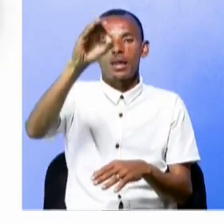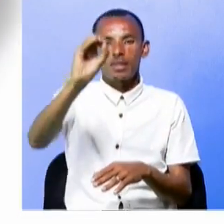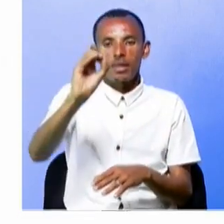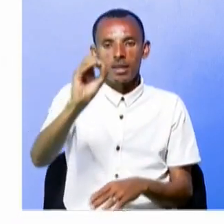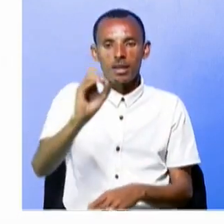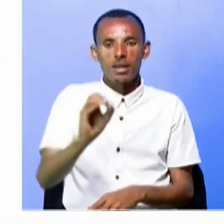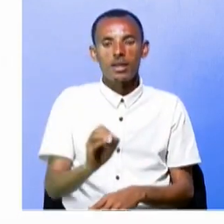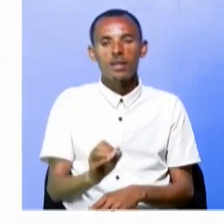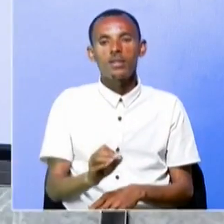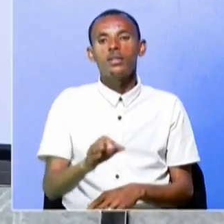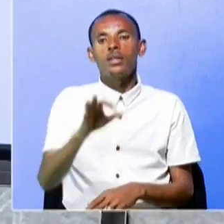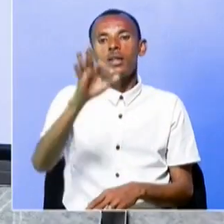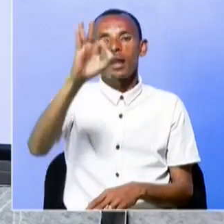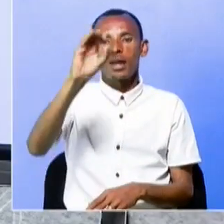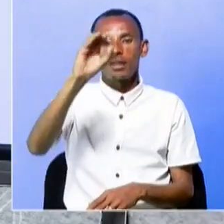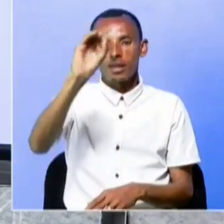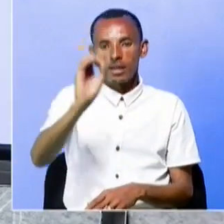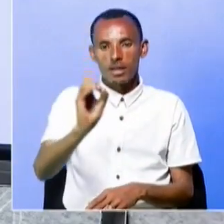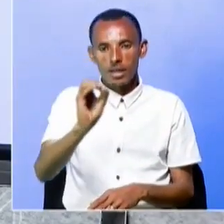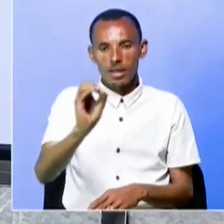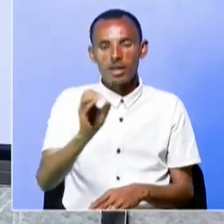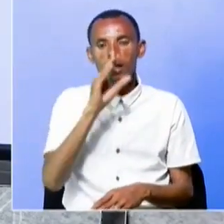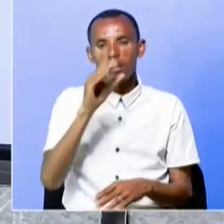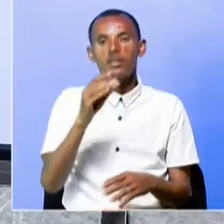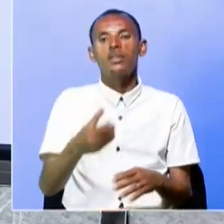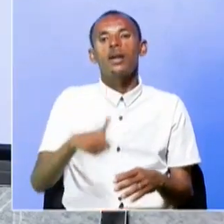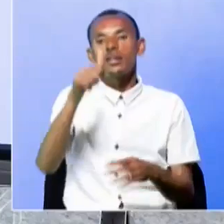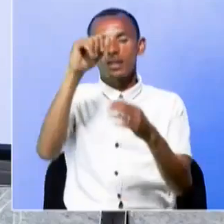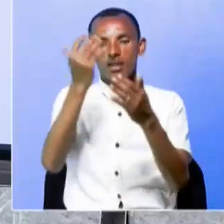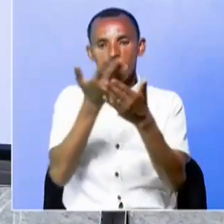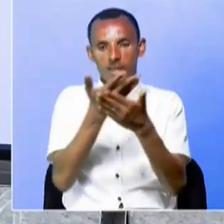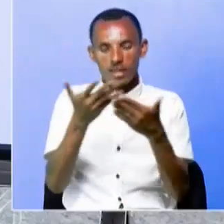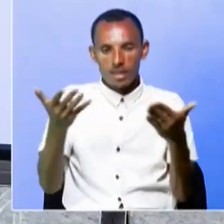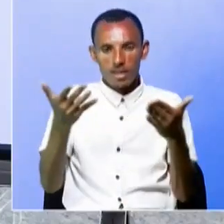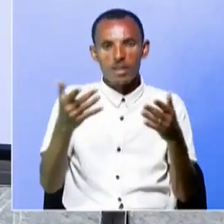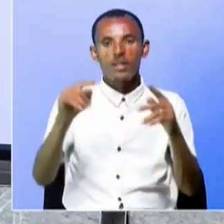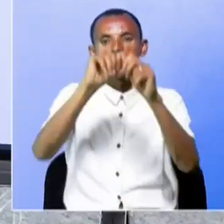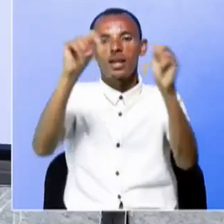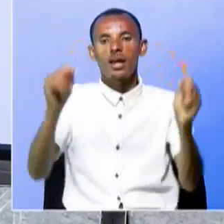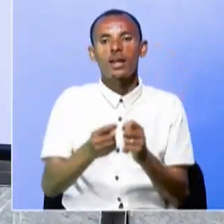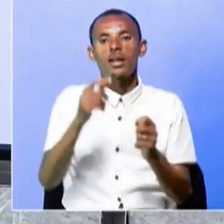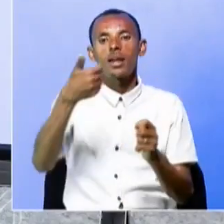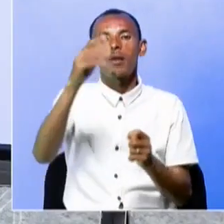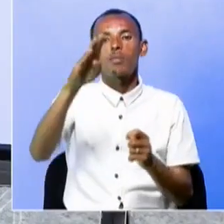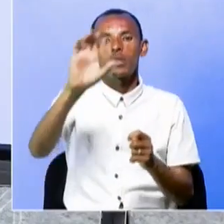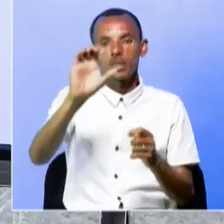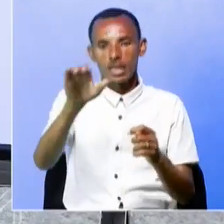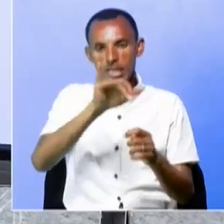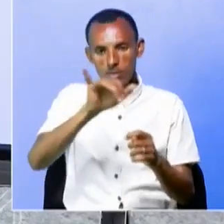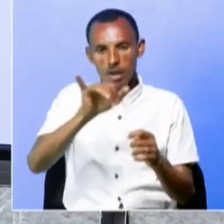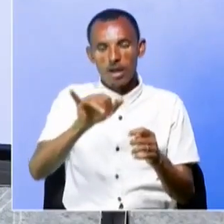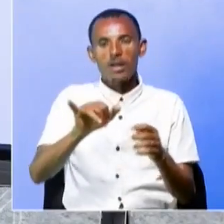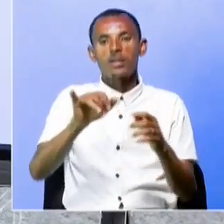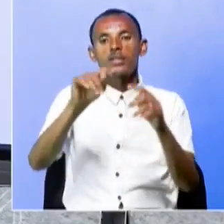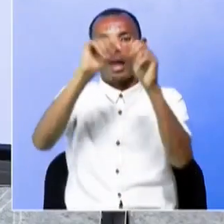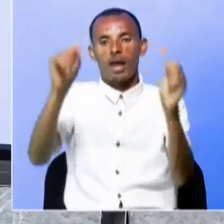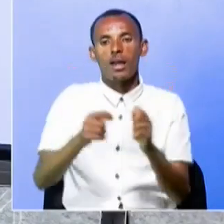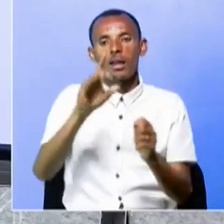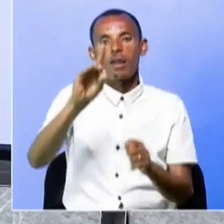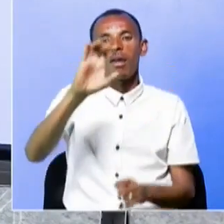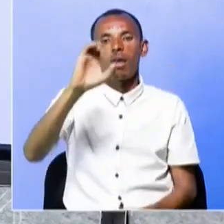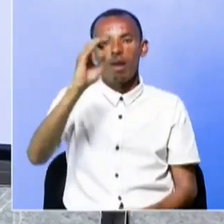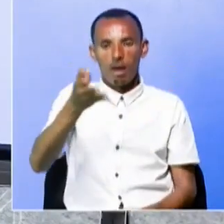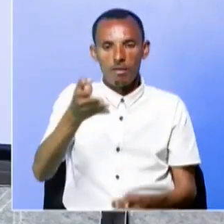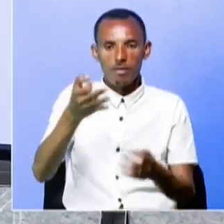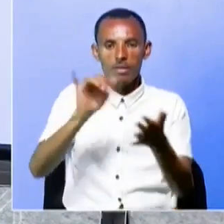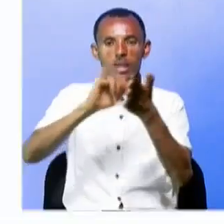right? They form 90 degree. The other thing is triangle ABC is similar to triangle DEF.